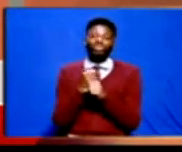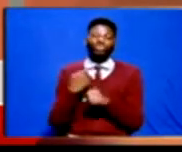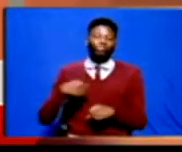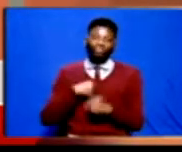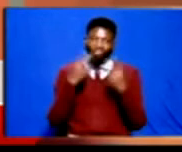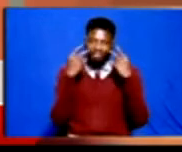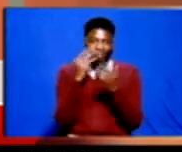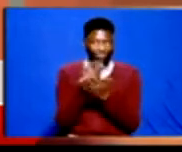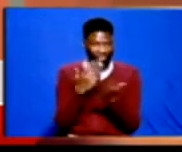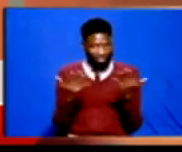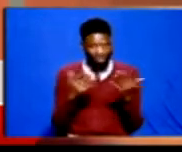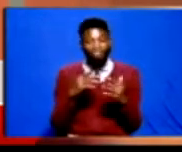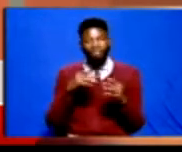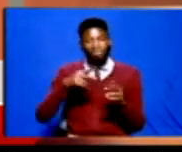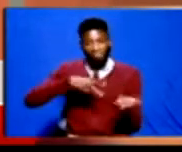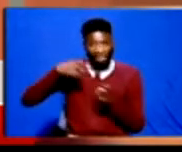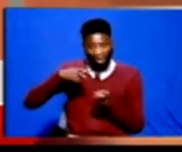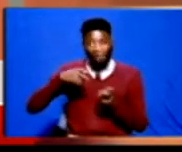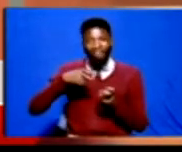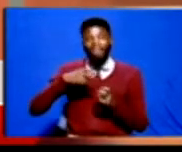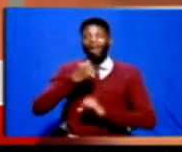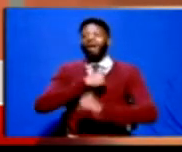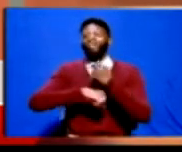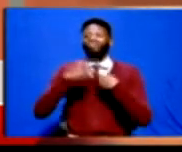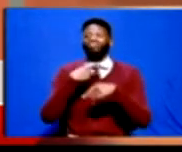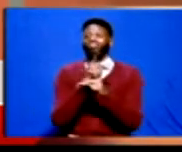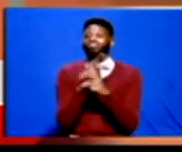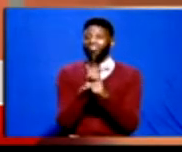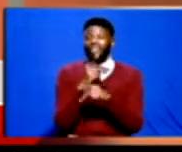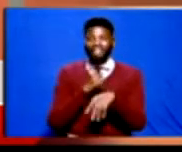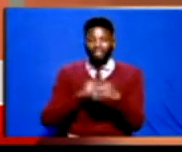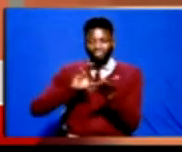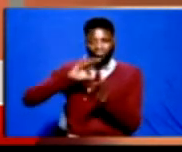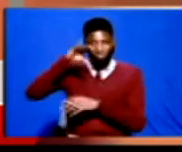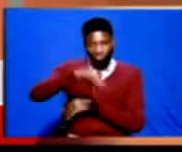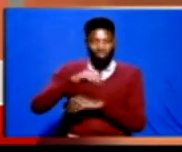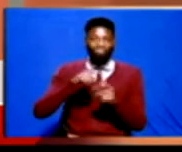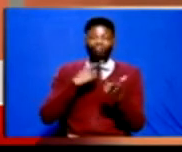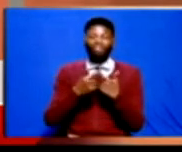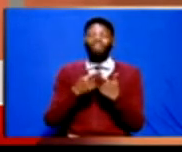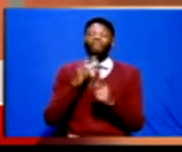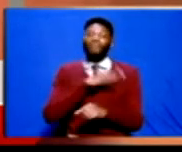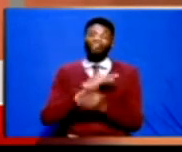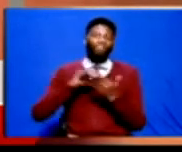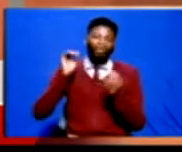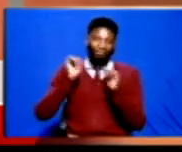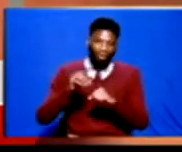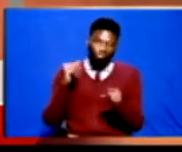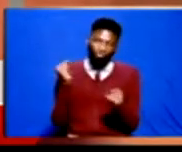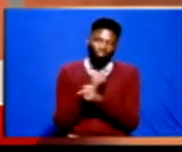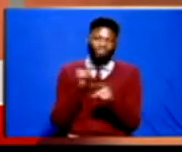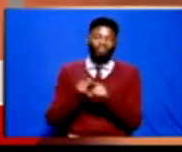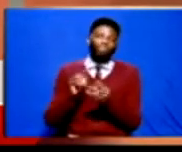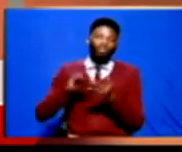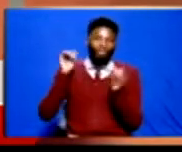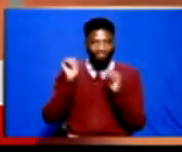mining is a productive sector. Yeah. And the more we invest in it, the more we allow money to easily flow to such a sector, the more jobs we see being created, the more